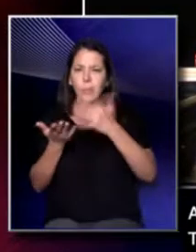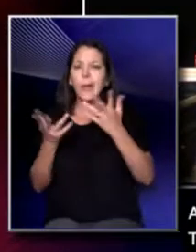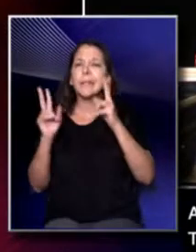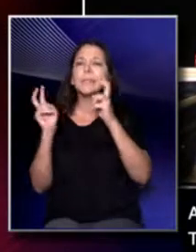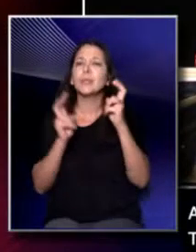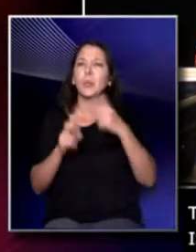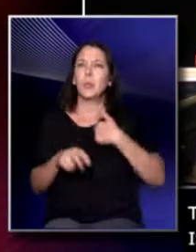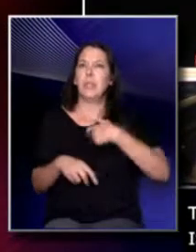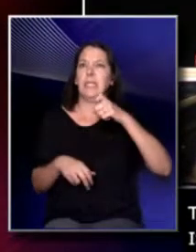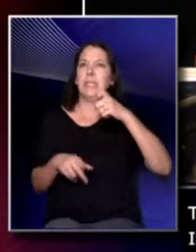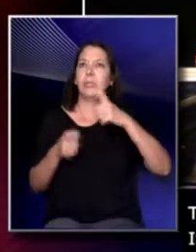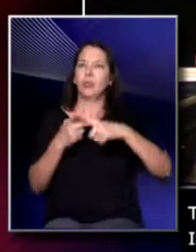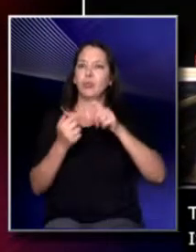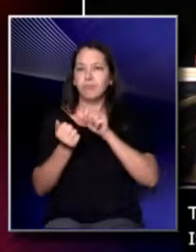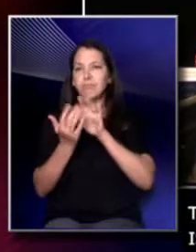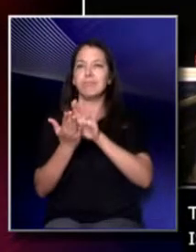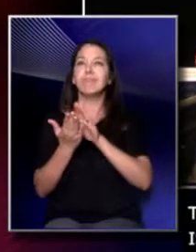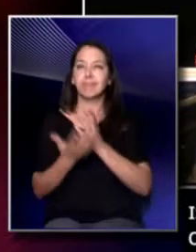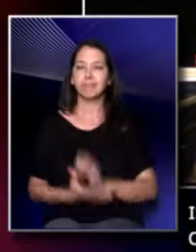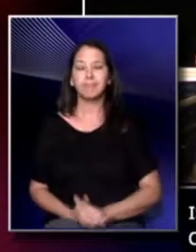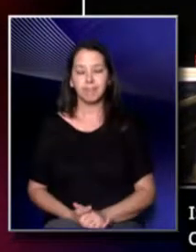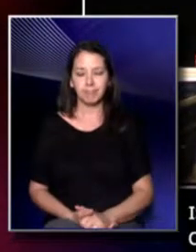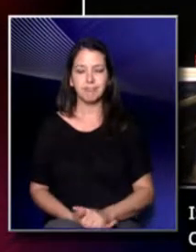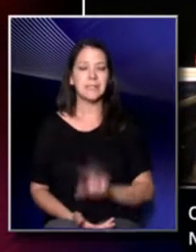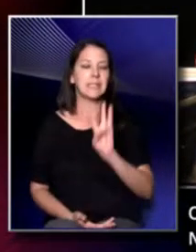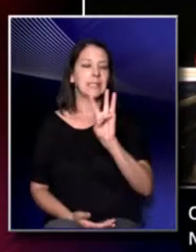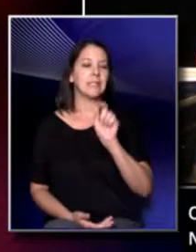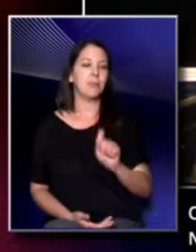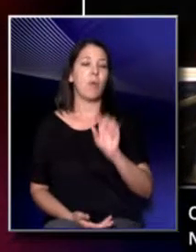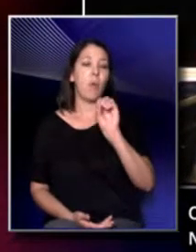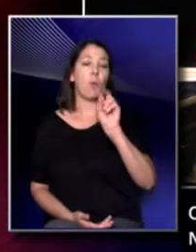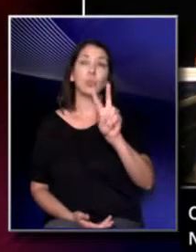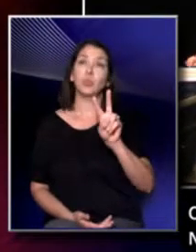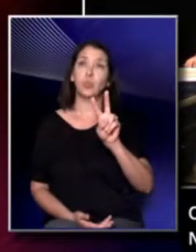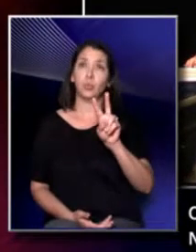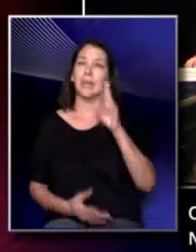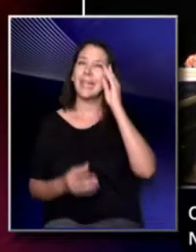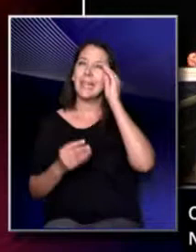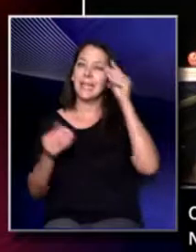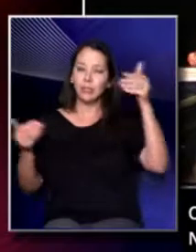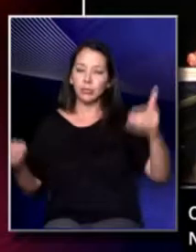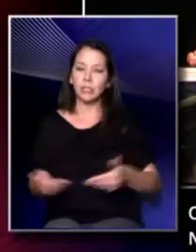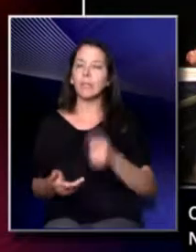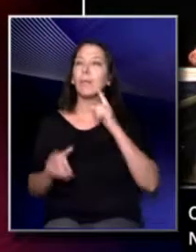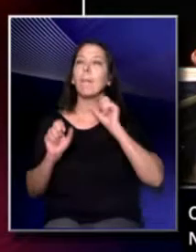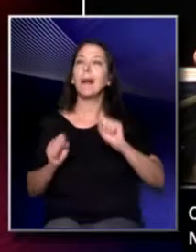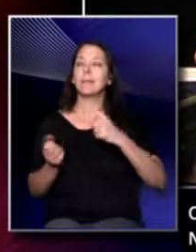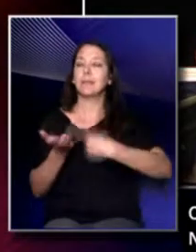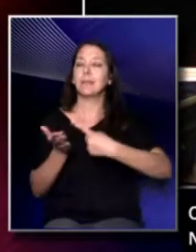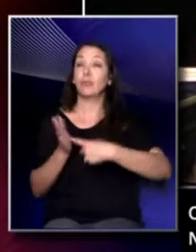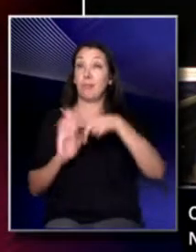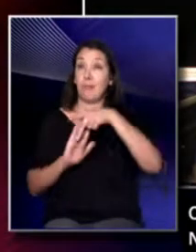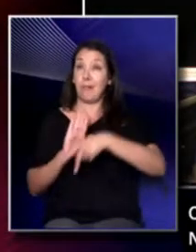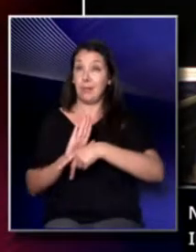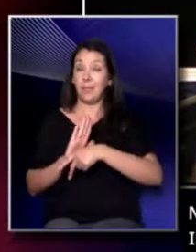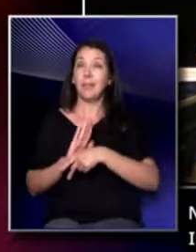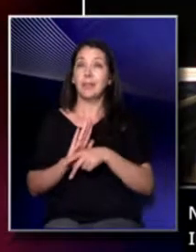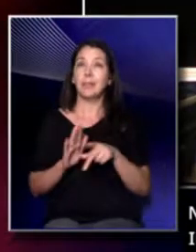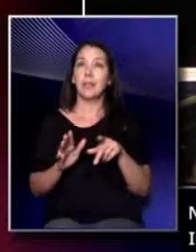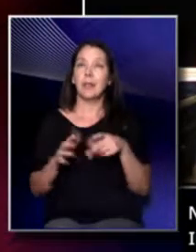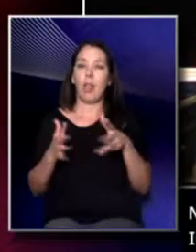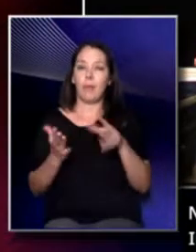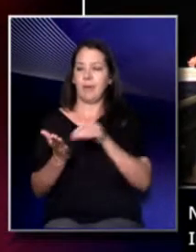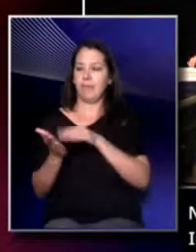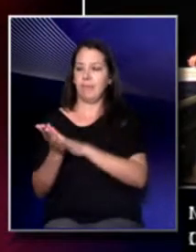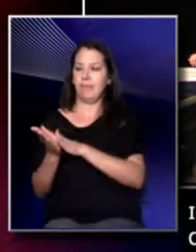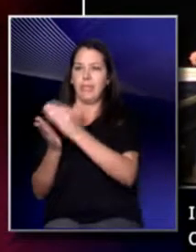take care of. Next is 6.02, information item, introduction and possible discussion of policies as listed in the agenda. I'm